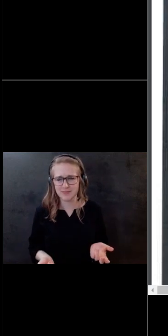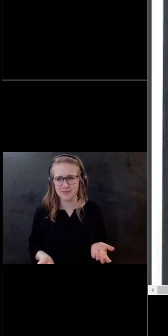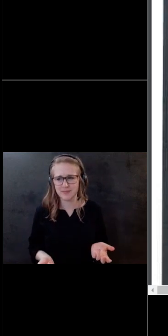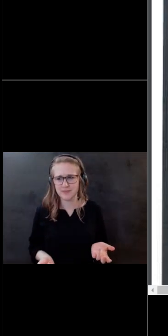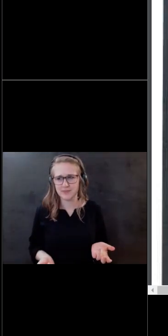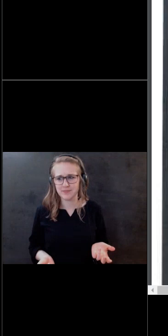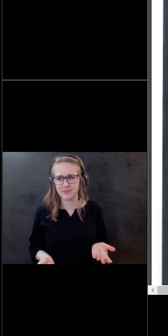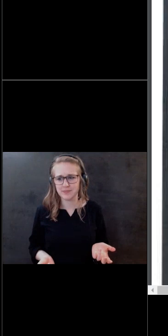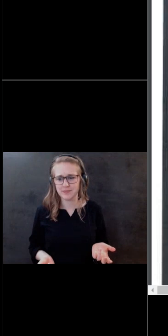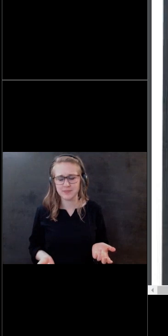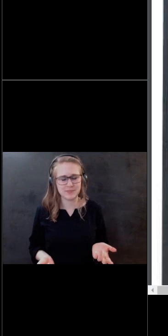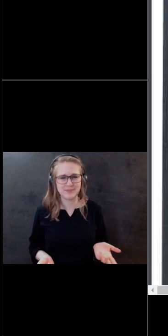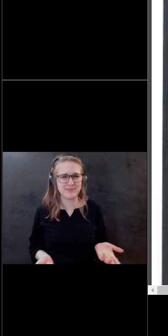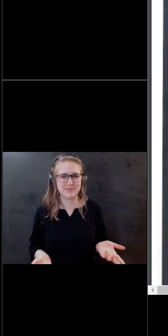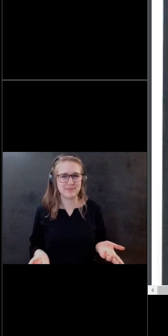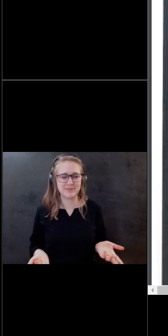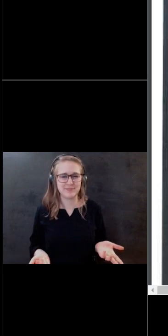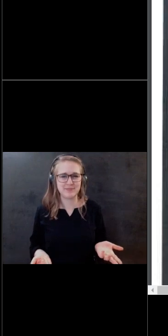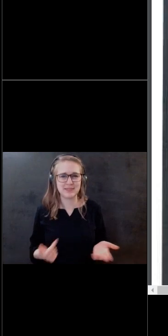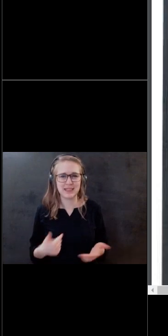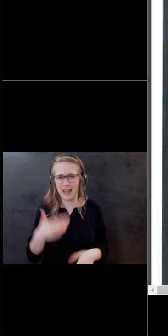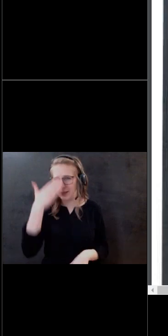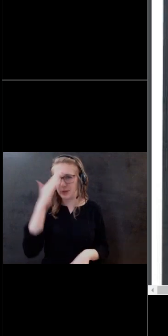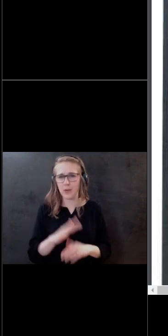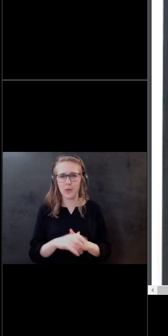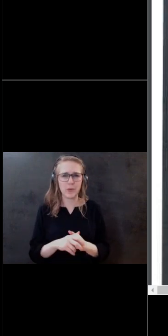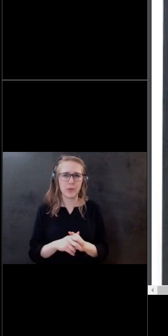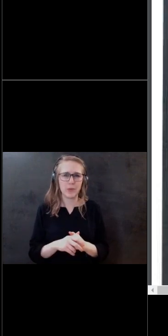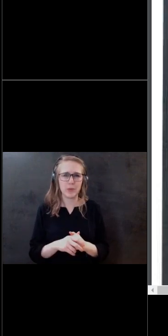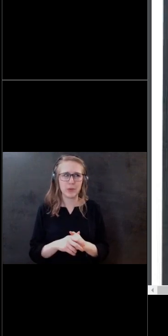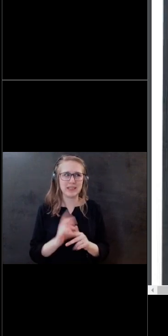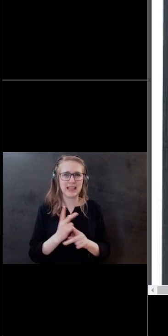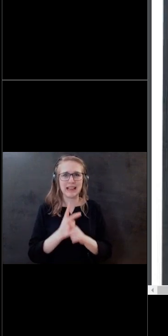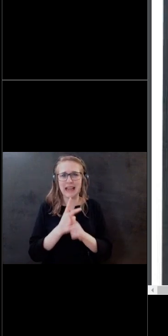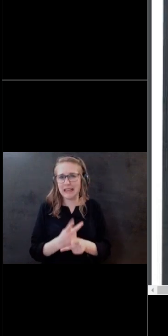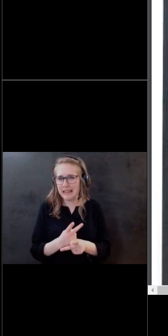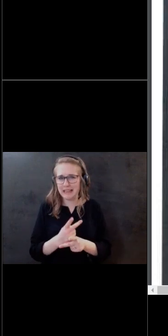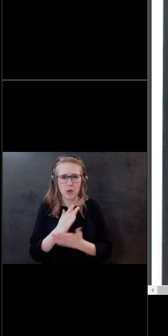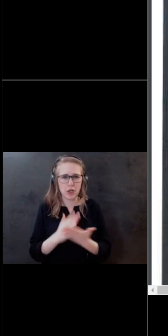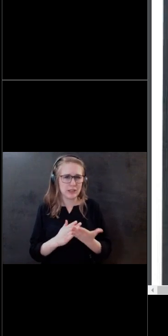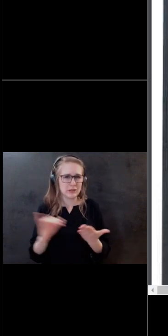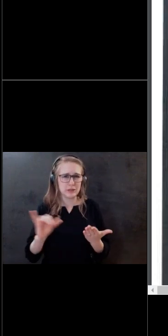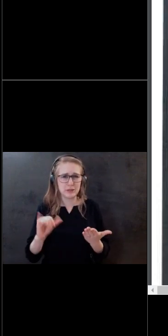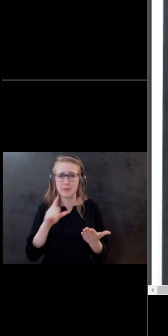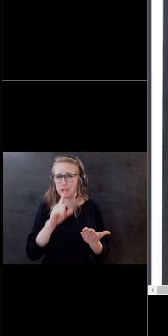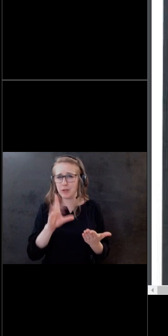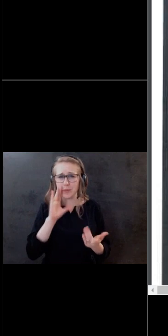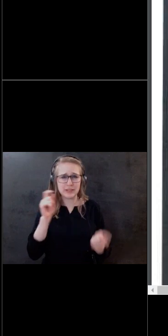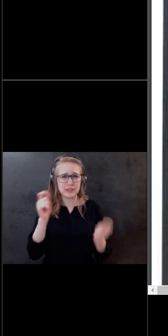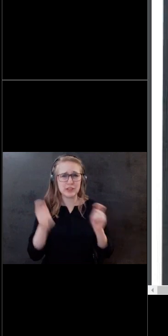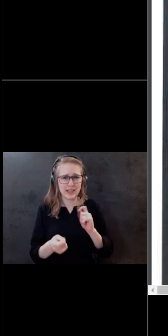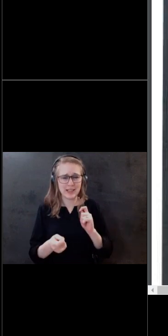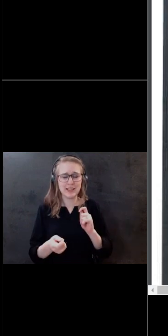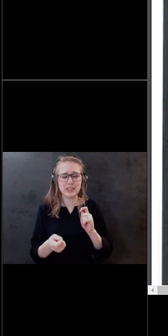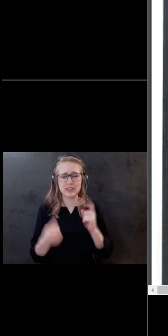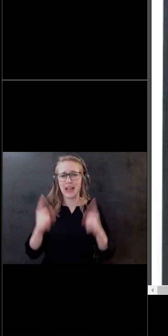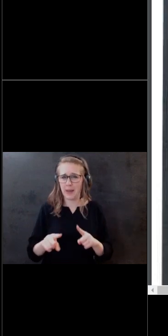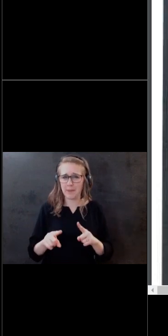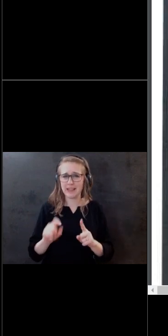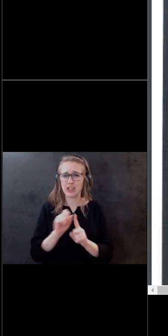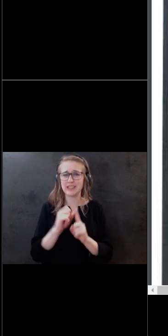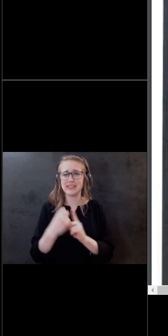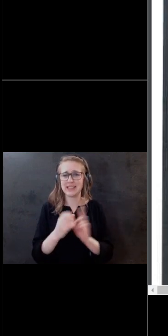you know, and I don't know what the lending component is, and I'm sure it'll change once there's a site